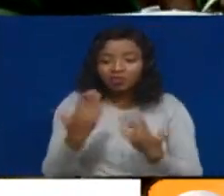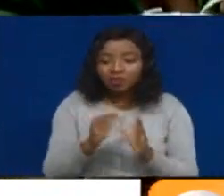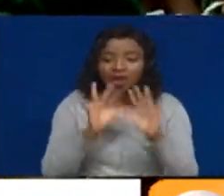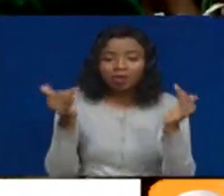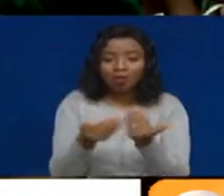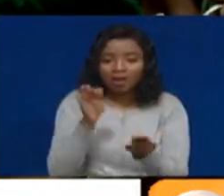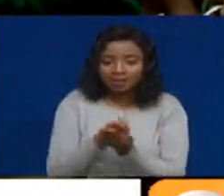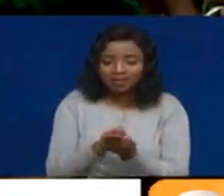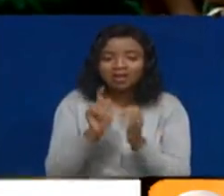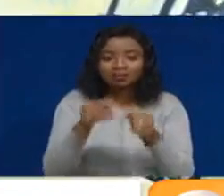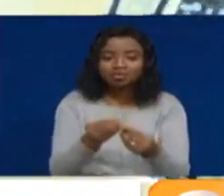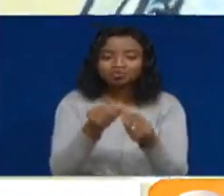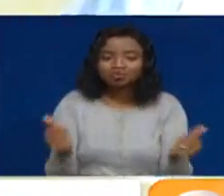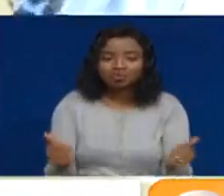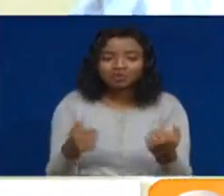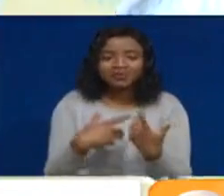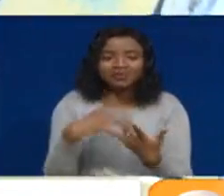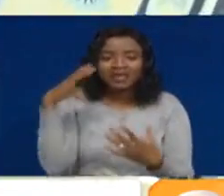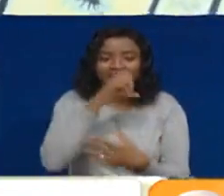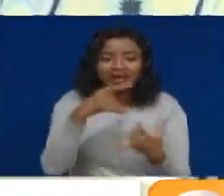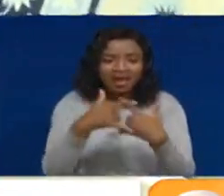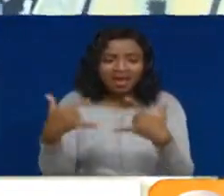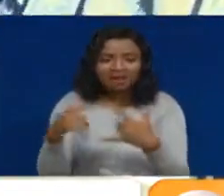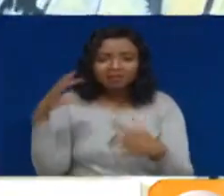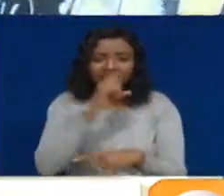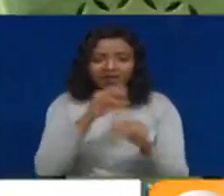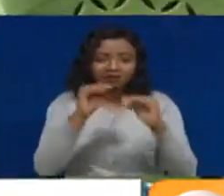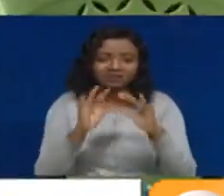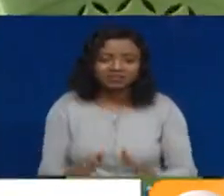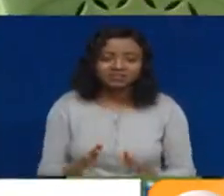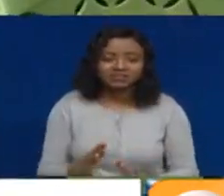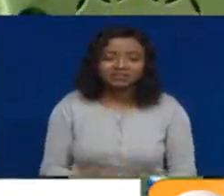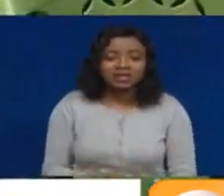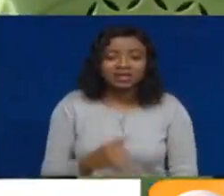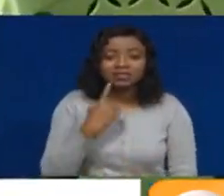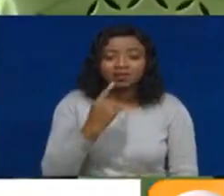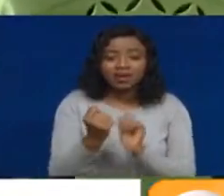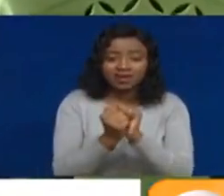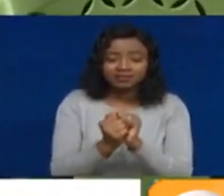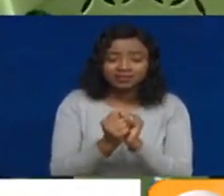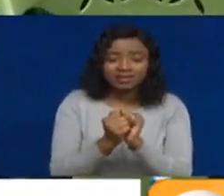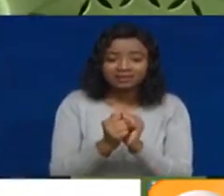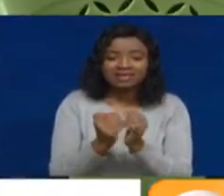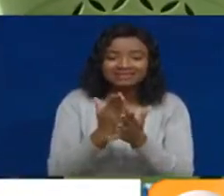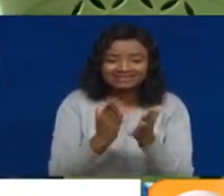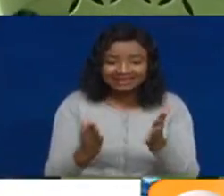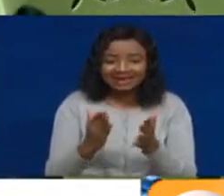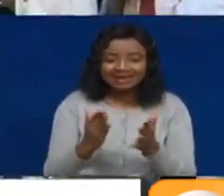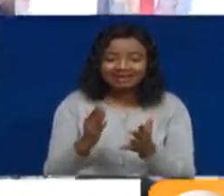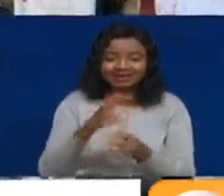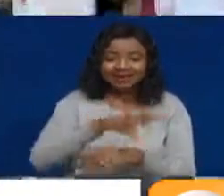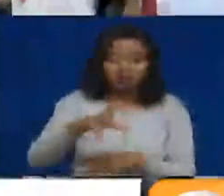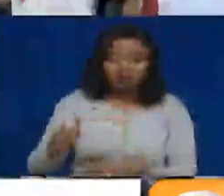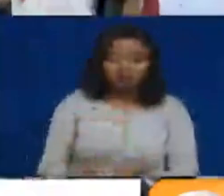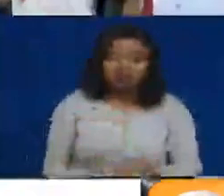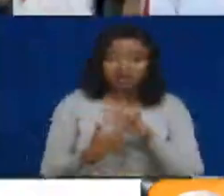shortage challenges that affect the quality of education in 110 sub-counties in 30 counties. Currently, the teacher shortage in